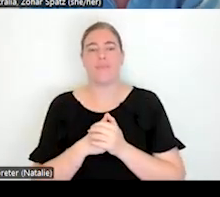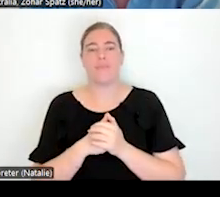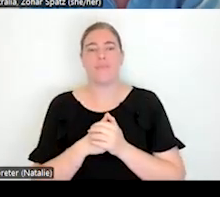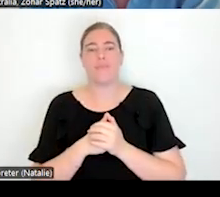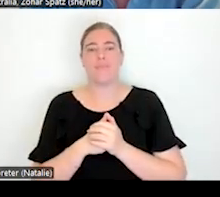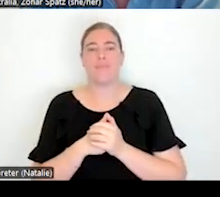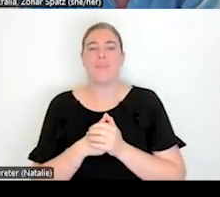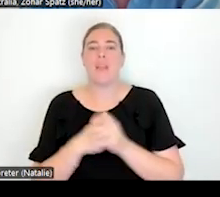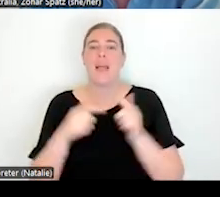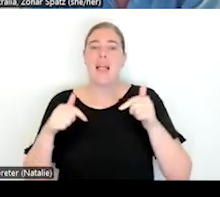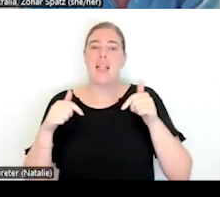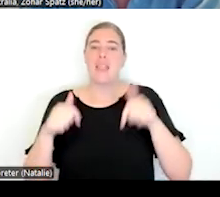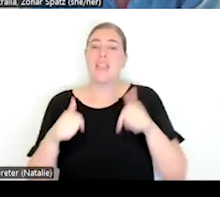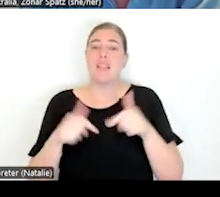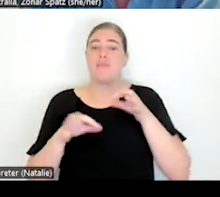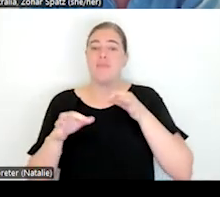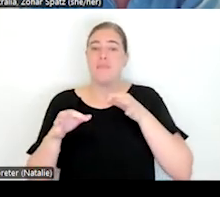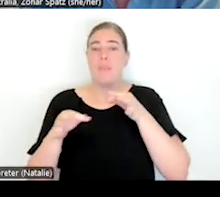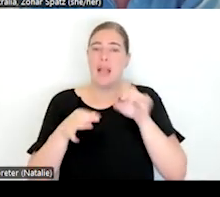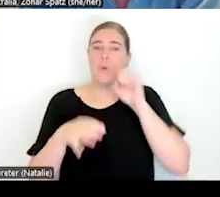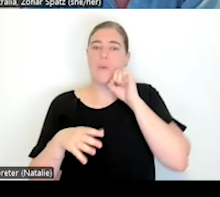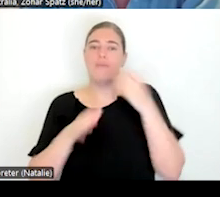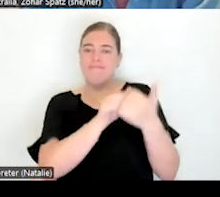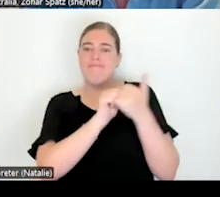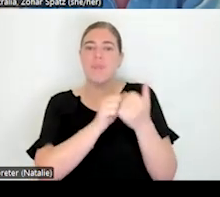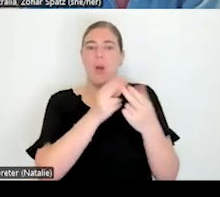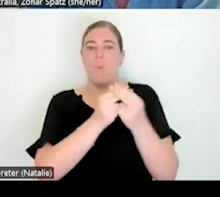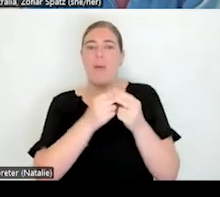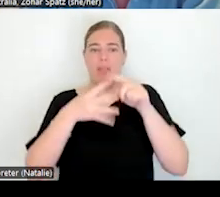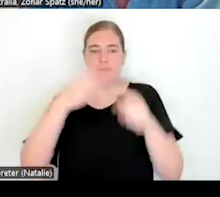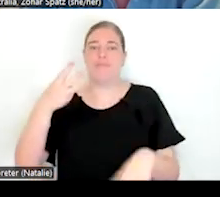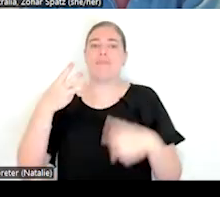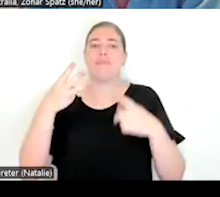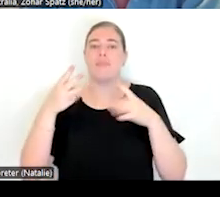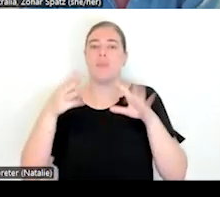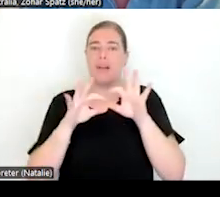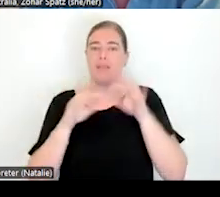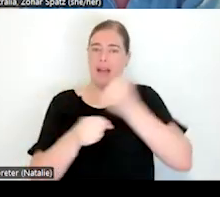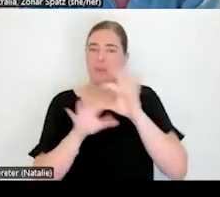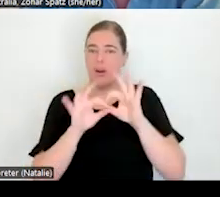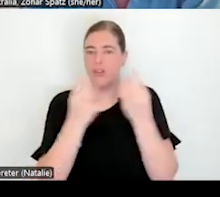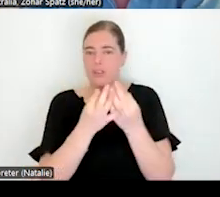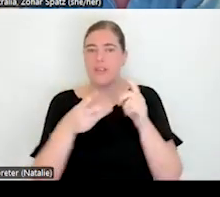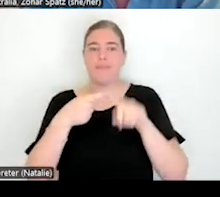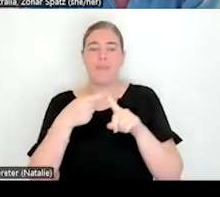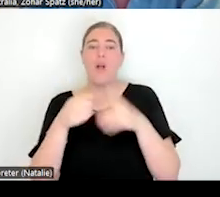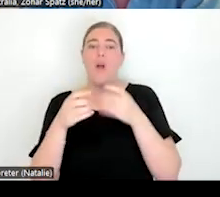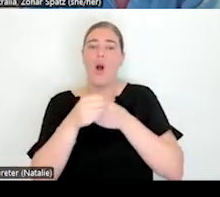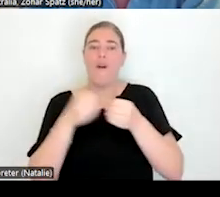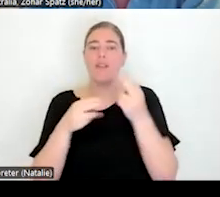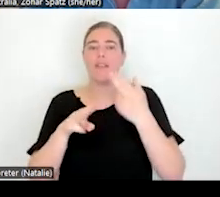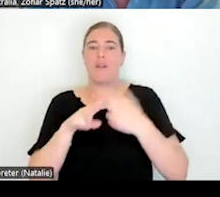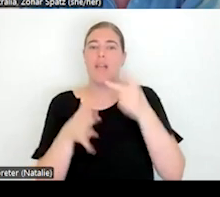with the following federal government agencies and departments: the Office for the Arts, Creative Australia, and